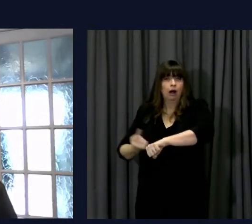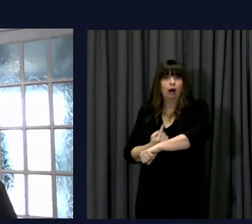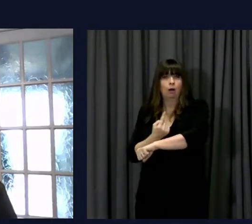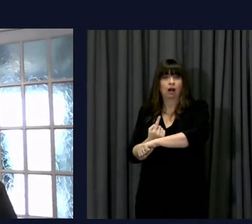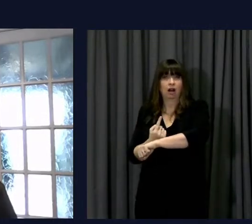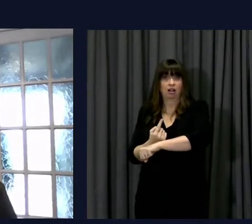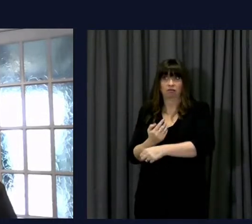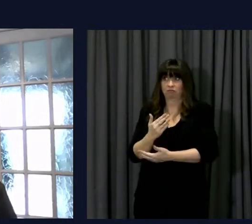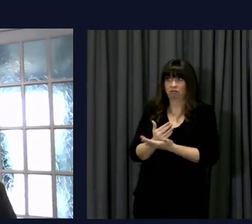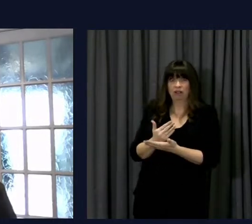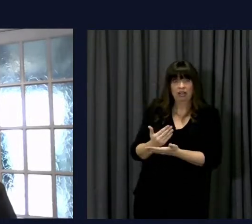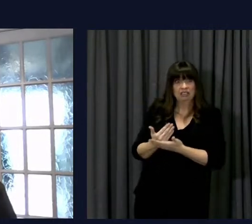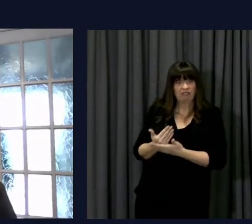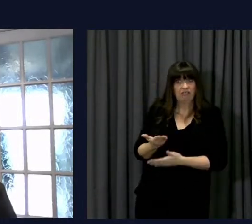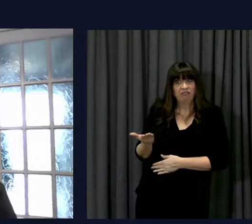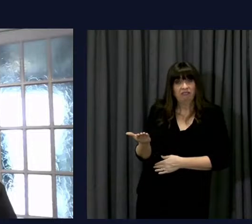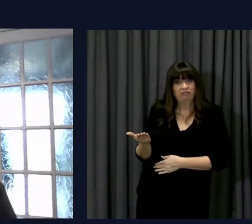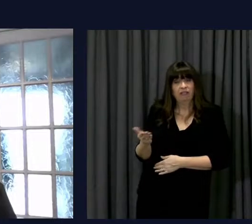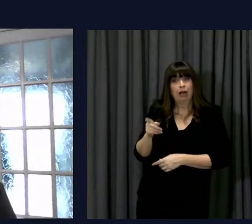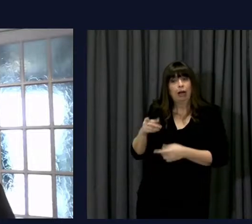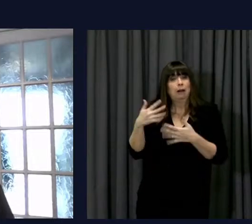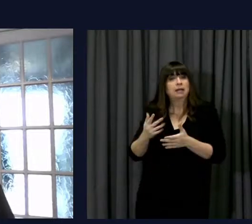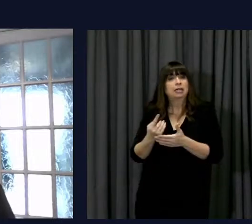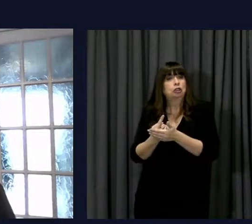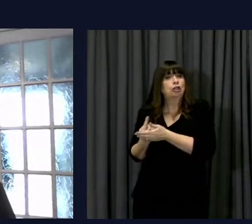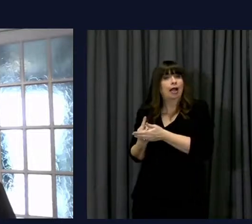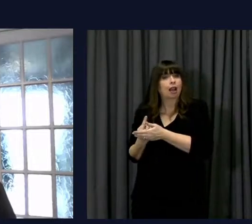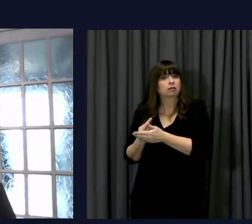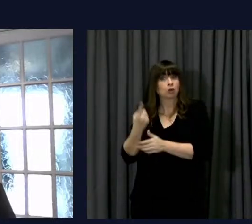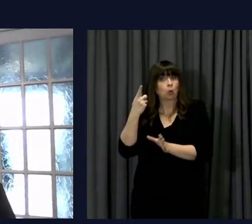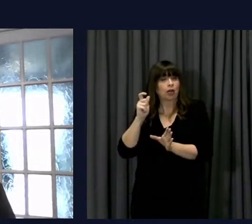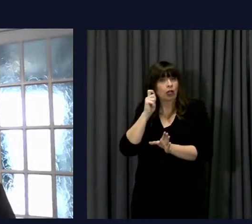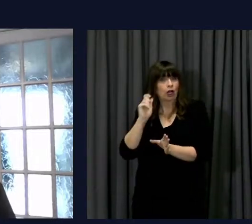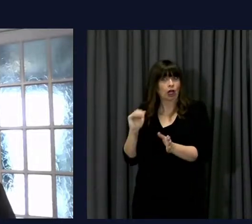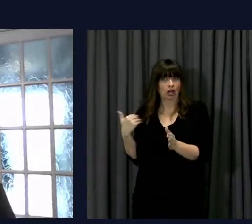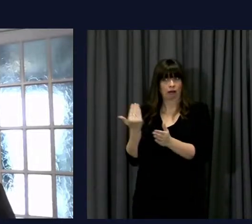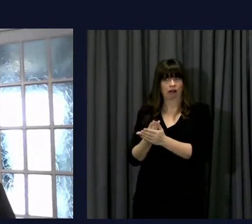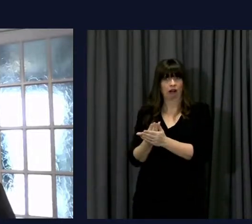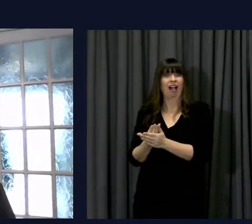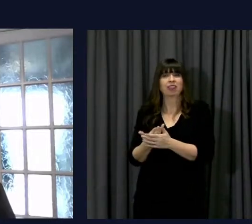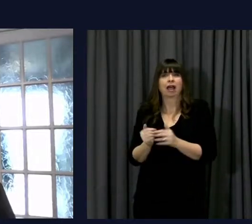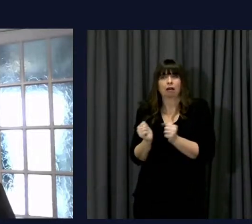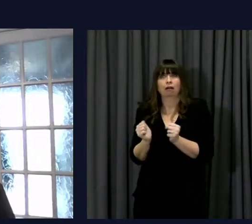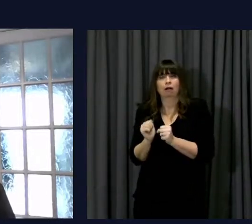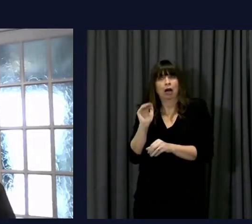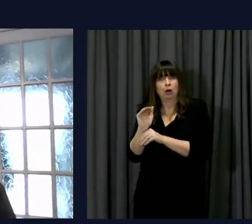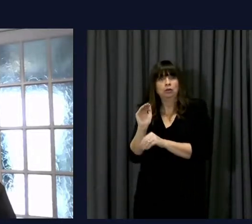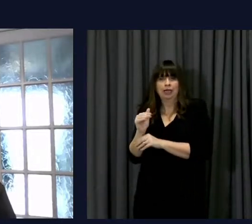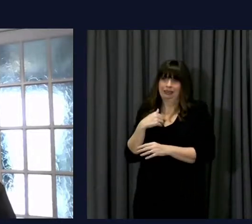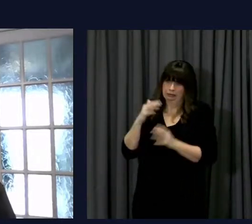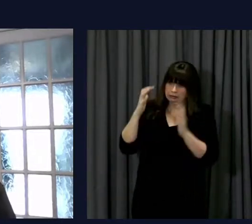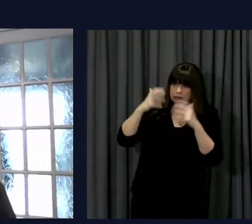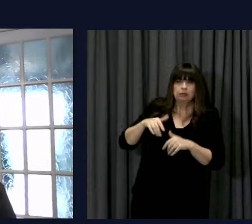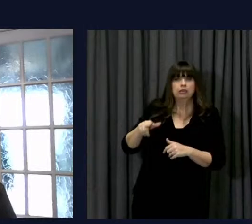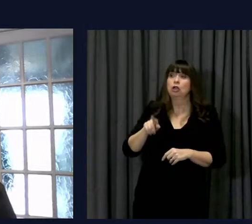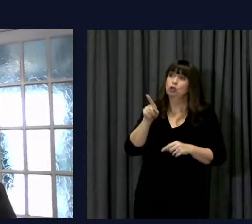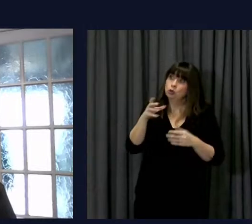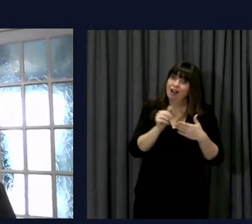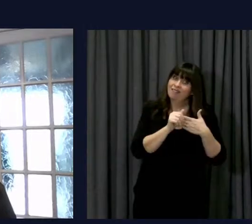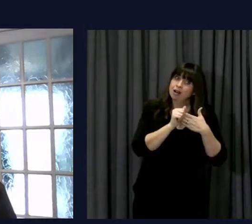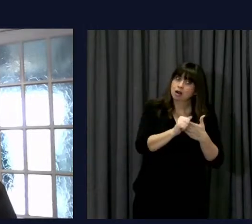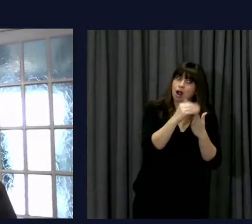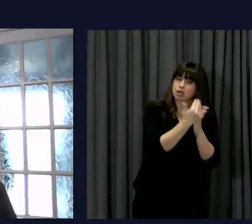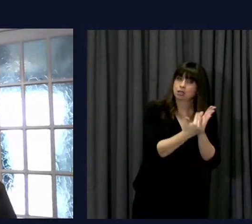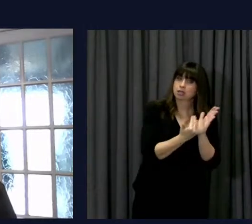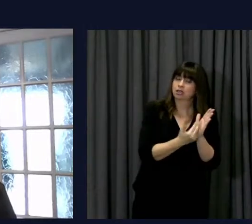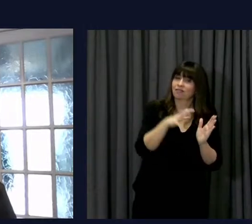about the safety of individuals who have been effectively shielding for about 12 months and are worried that getting the vaccine could be a risky situation. What guidance and support has been